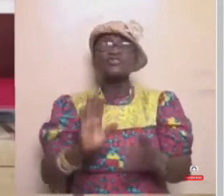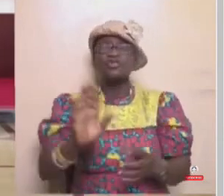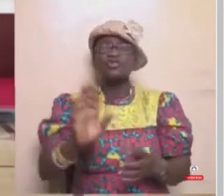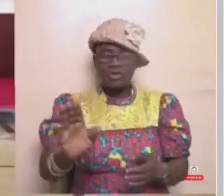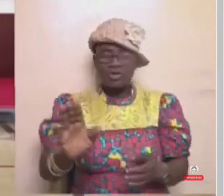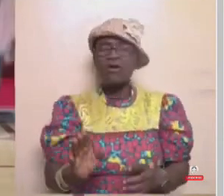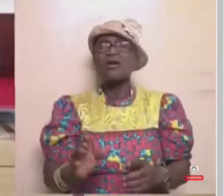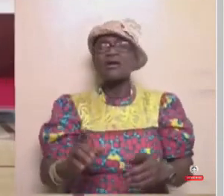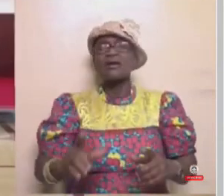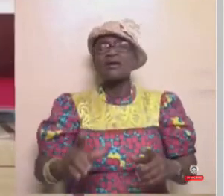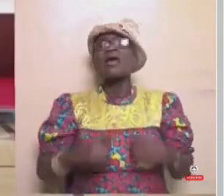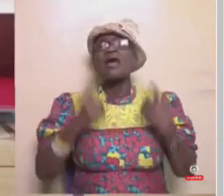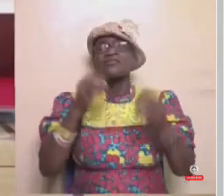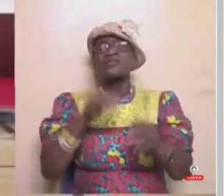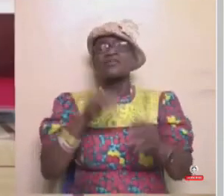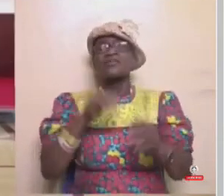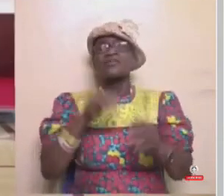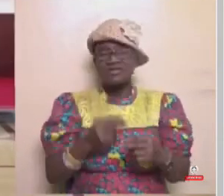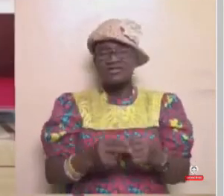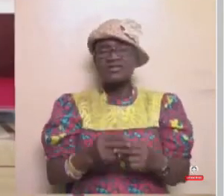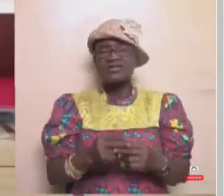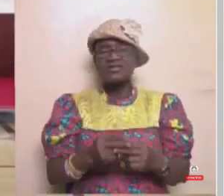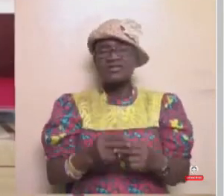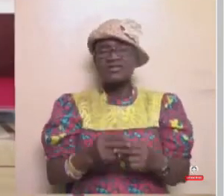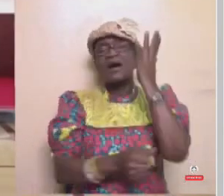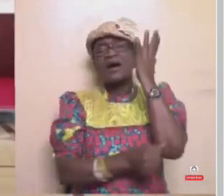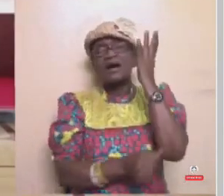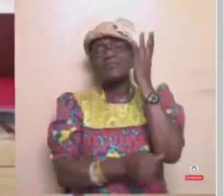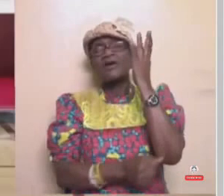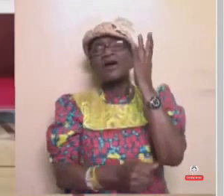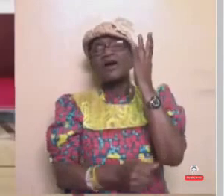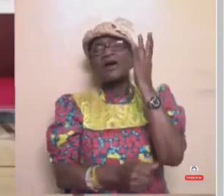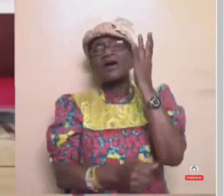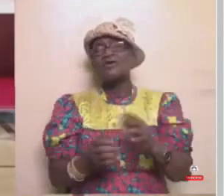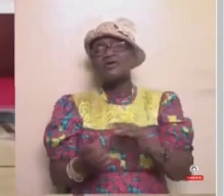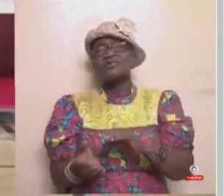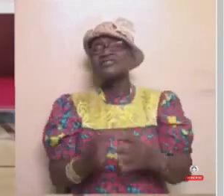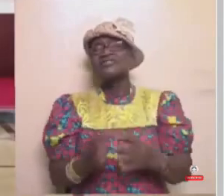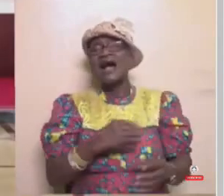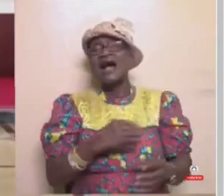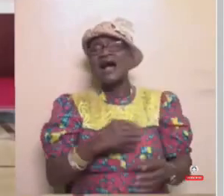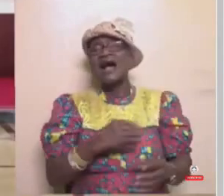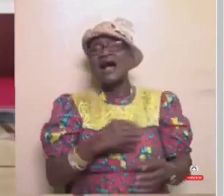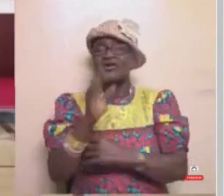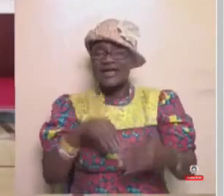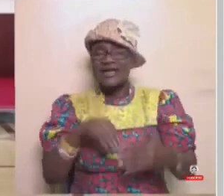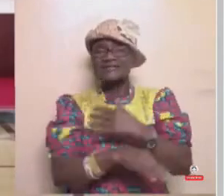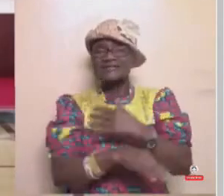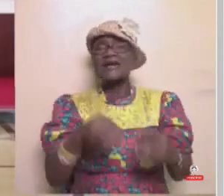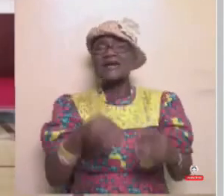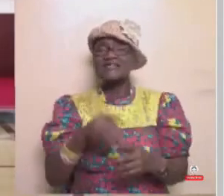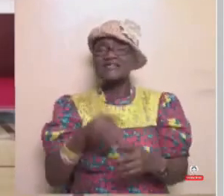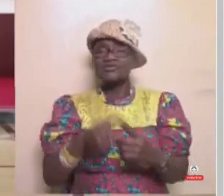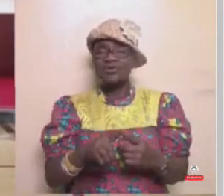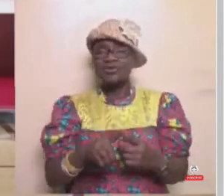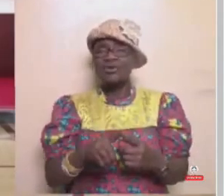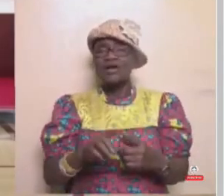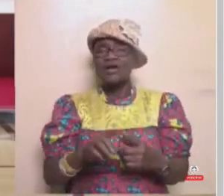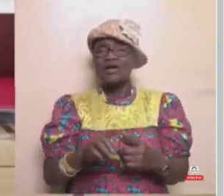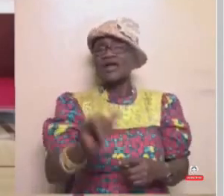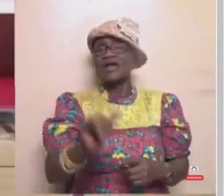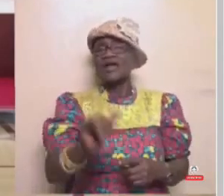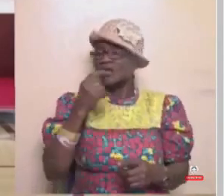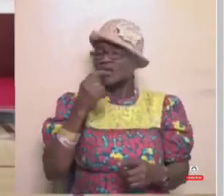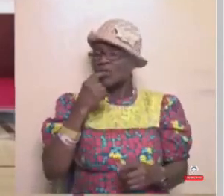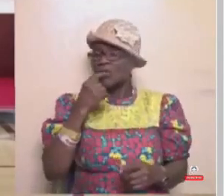gave a sacrifice of his only son, and God entered into an everlasting covenant with him. Not only